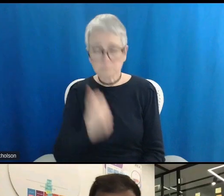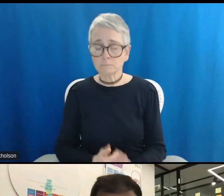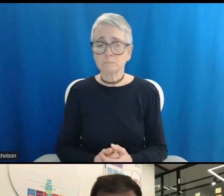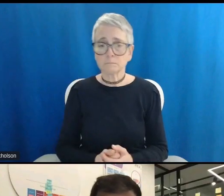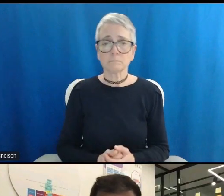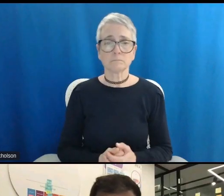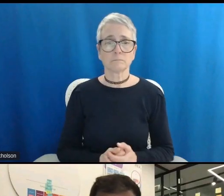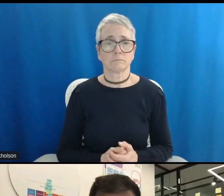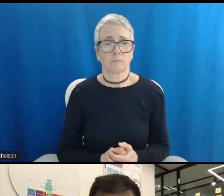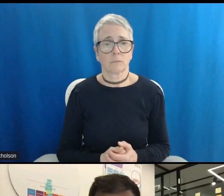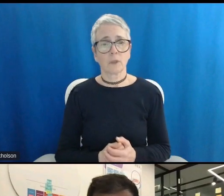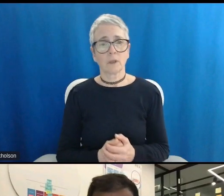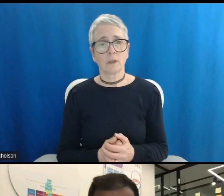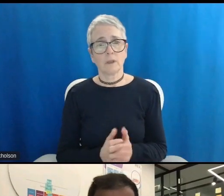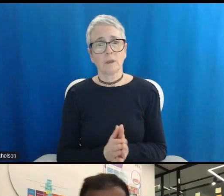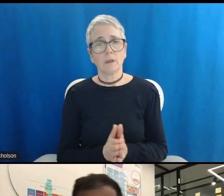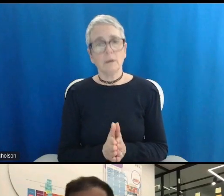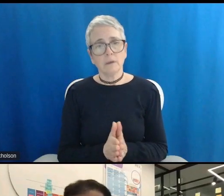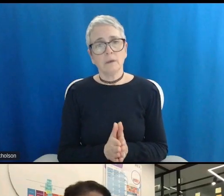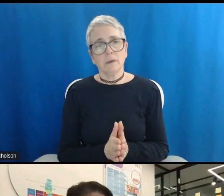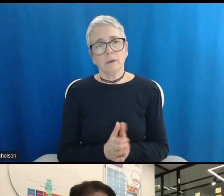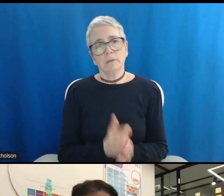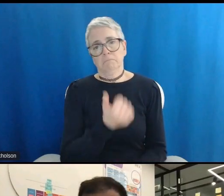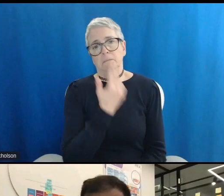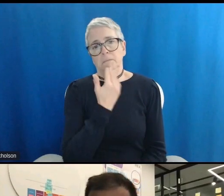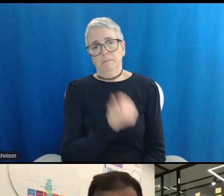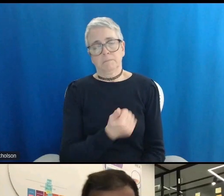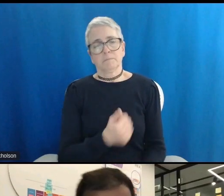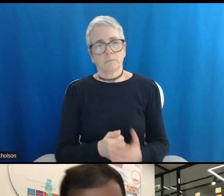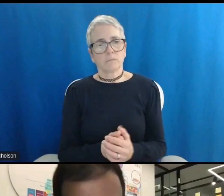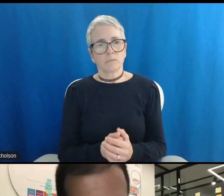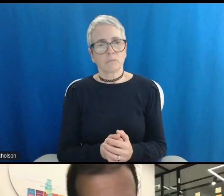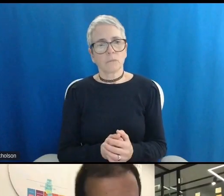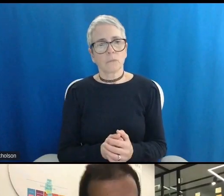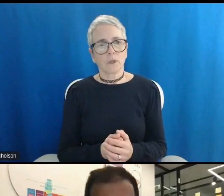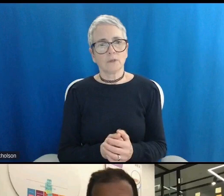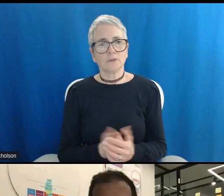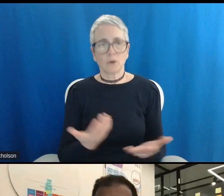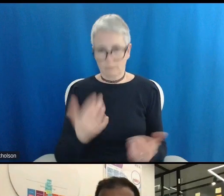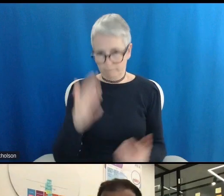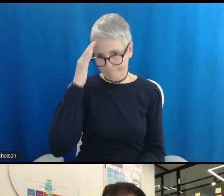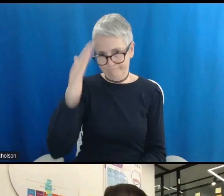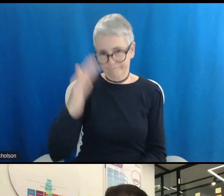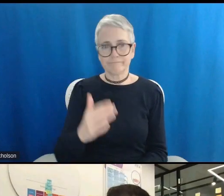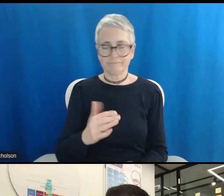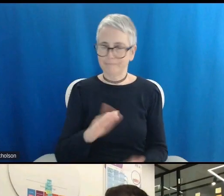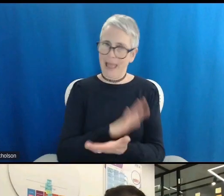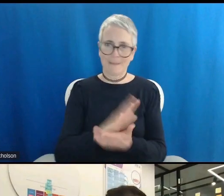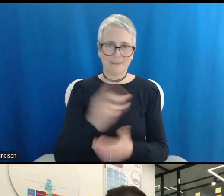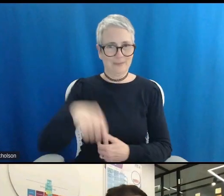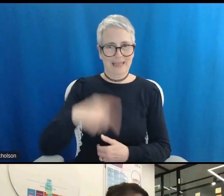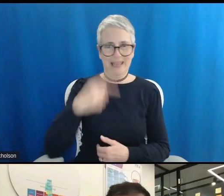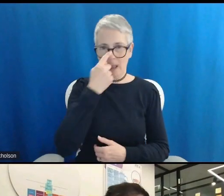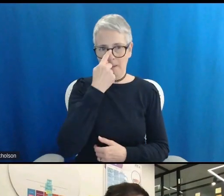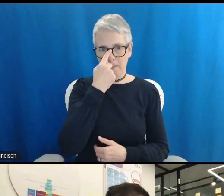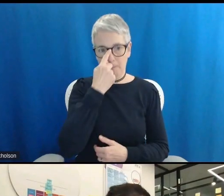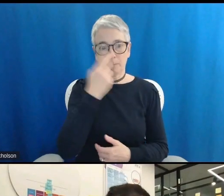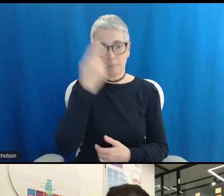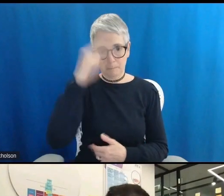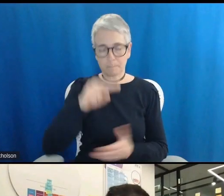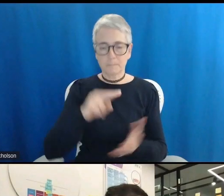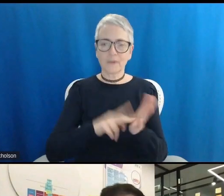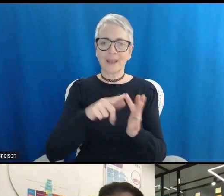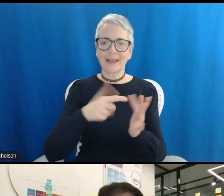thoughts on this area? Yeah, thank you. So first of all, hi, and I'm really happy to be here. My name is Neil Cohen,